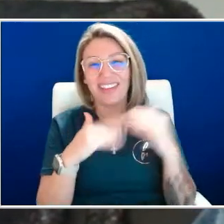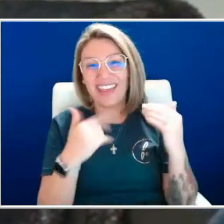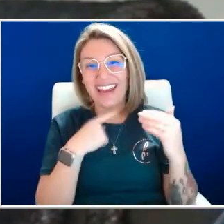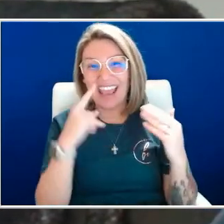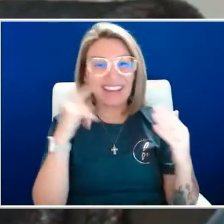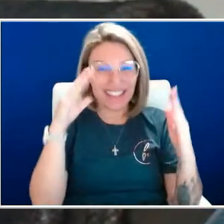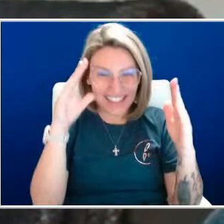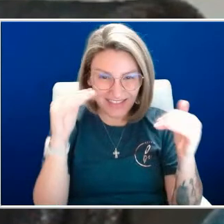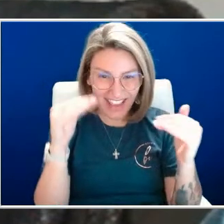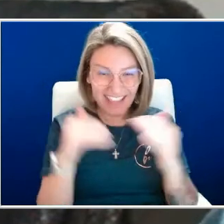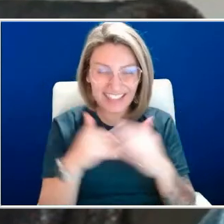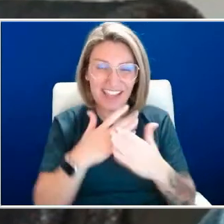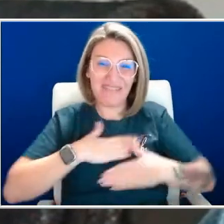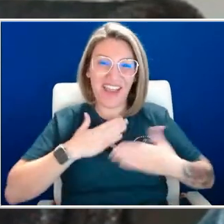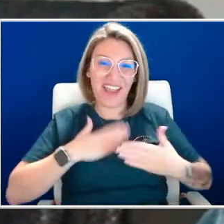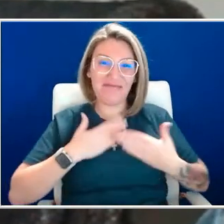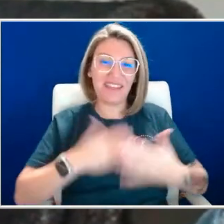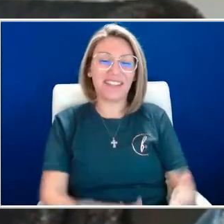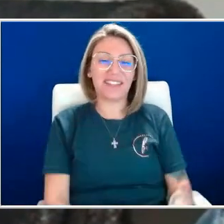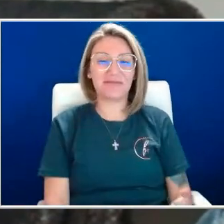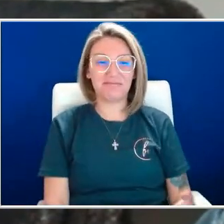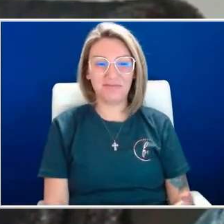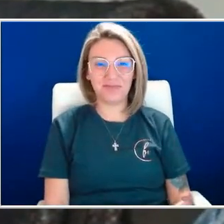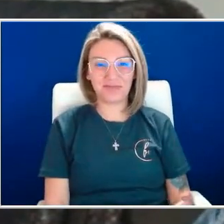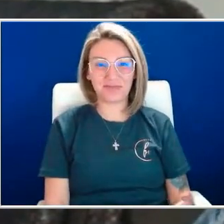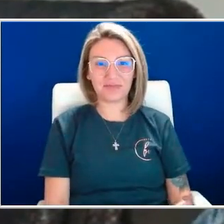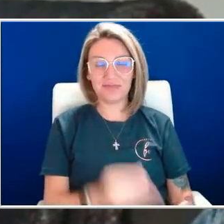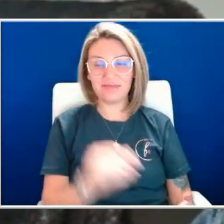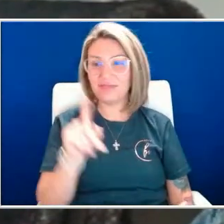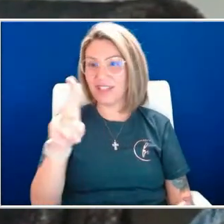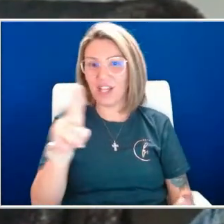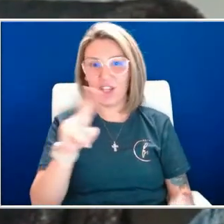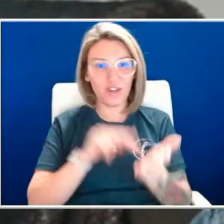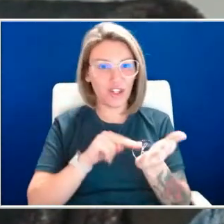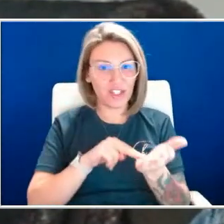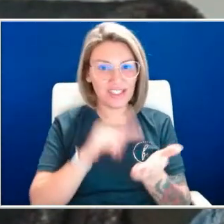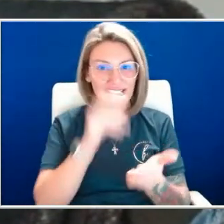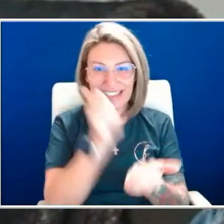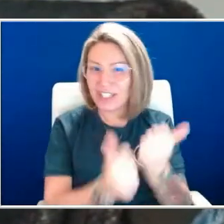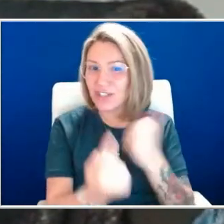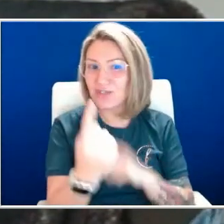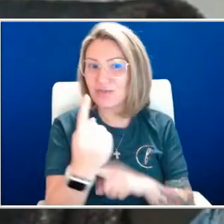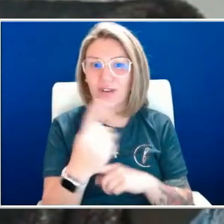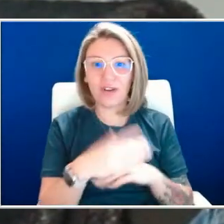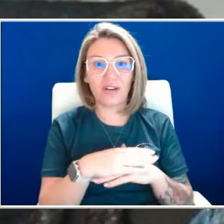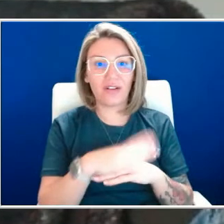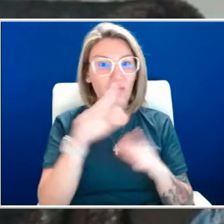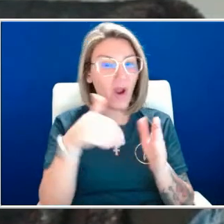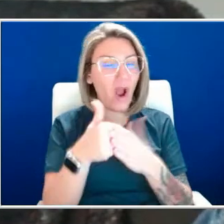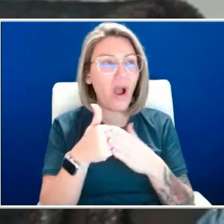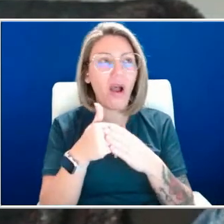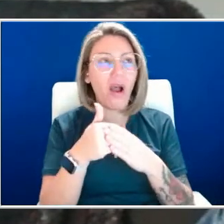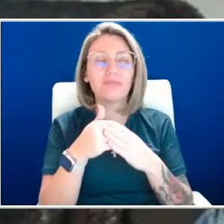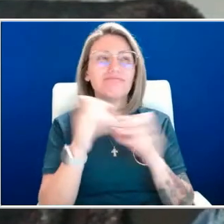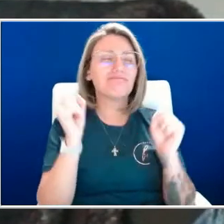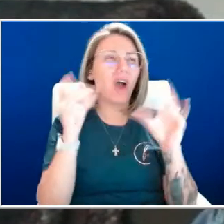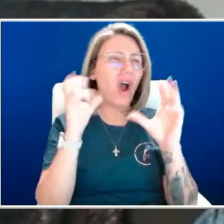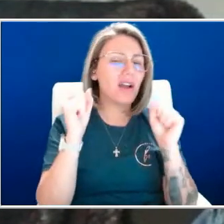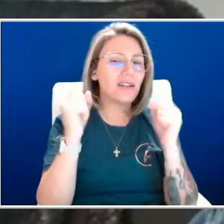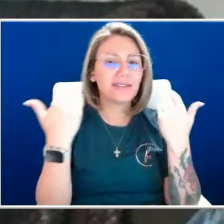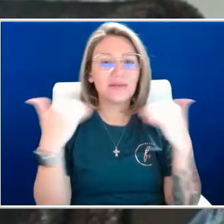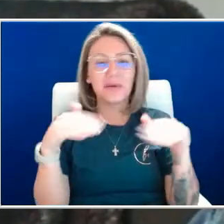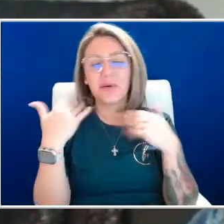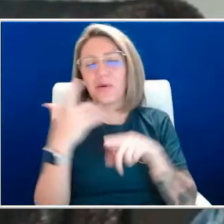expecting. I'm glad. And the KU nurses, every single one of them were awesome. Awesome. The whole staff